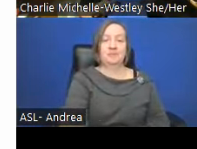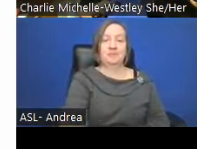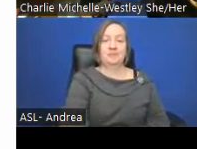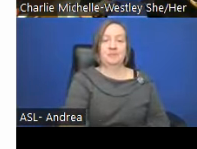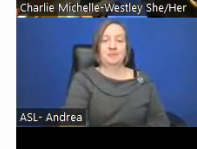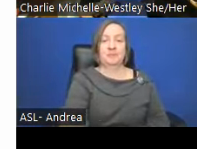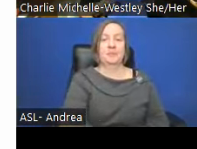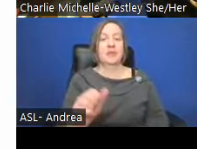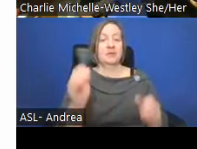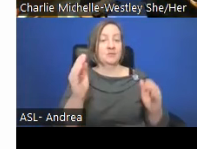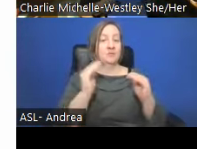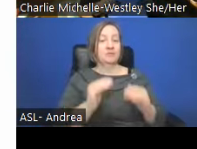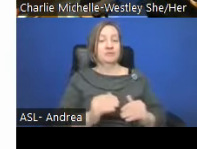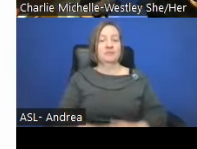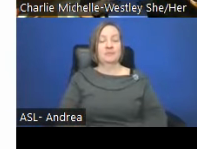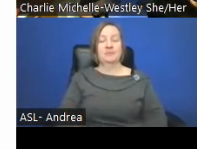Can we move on?